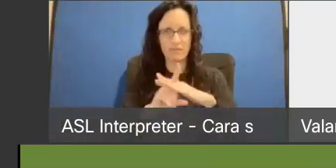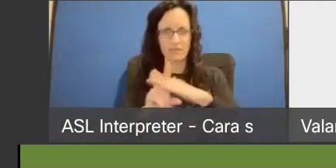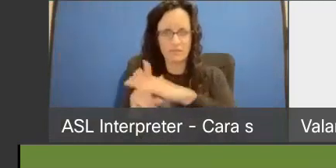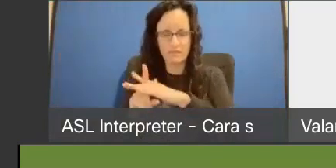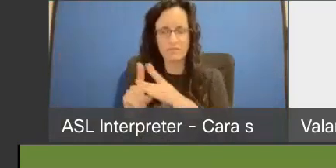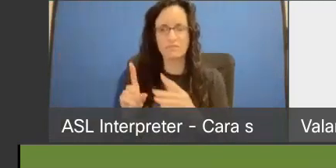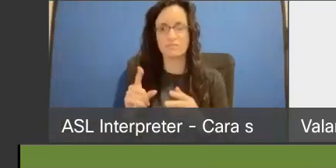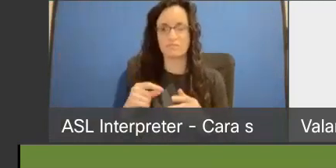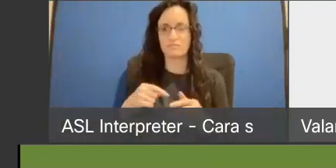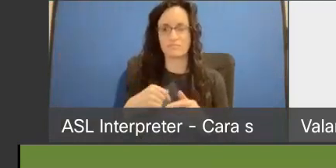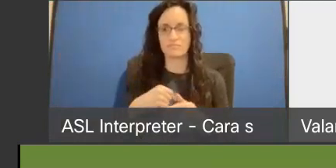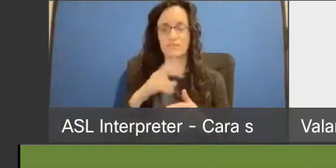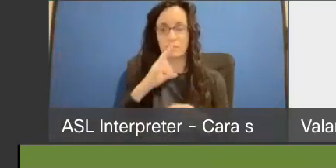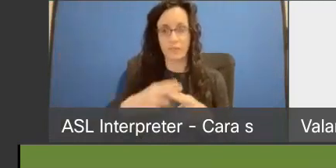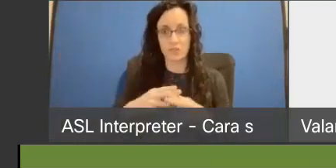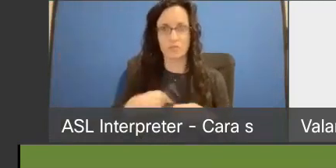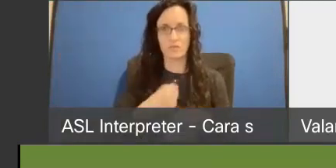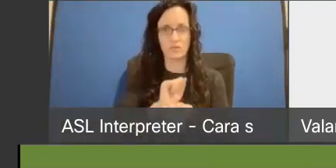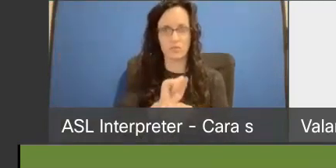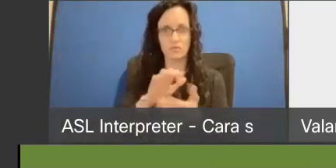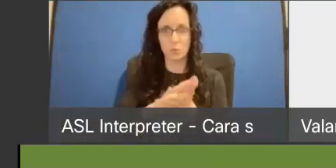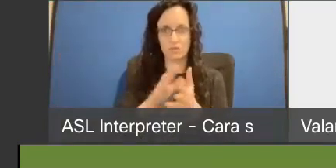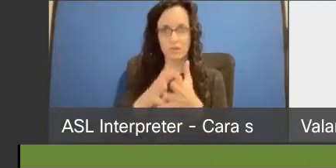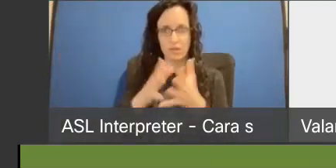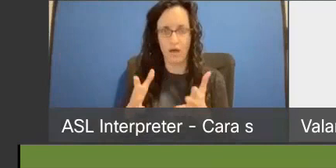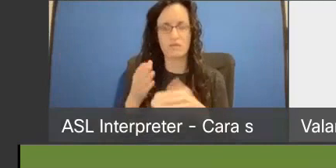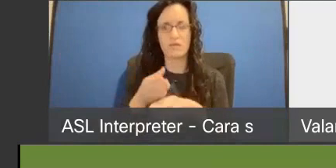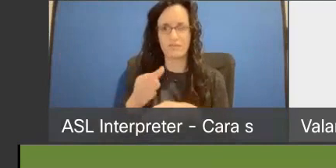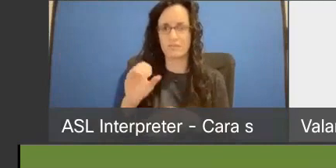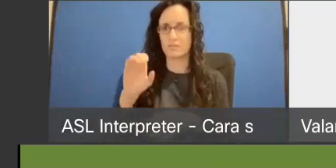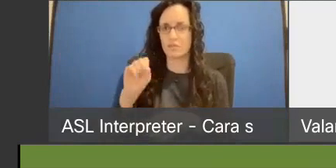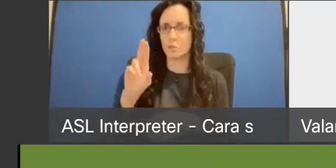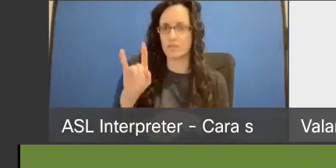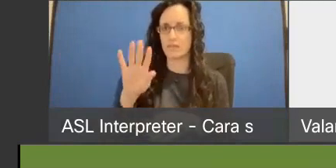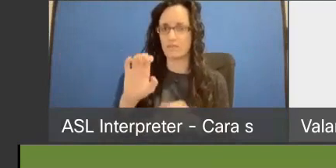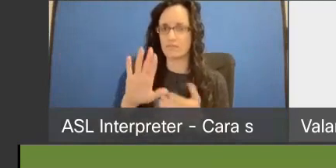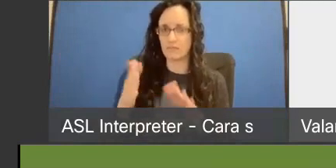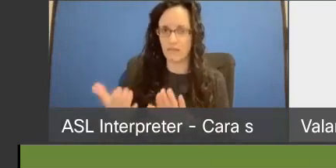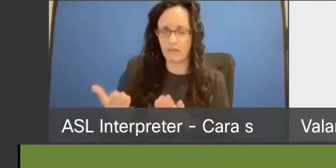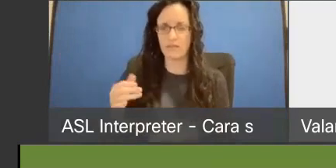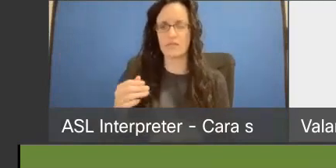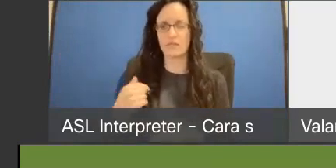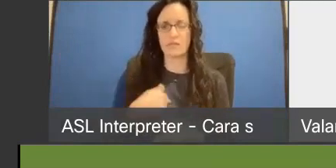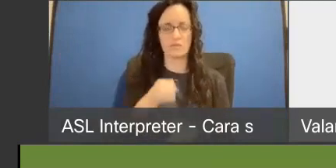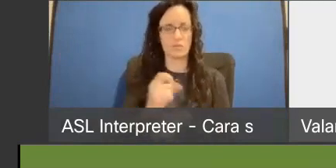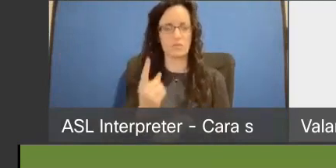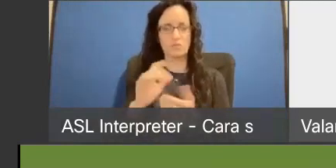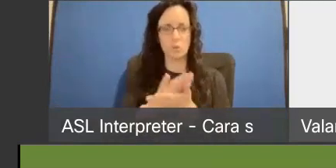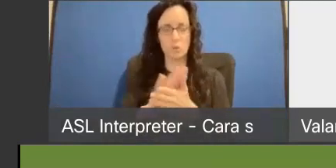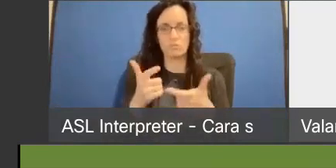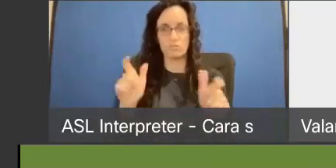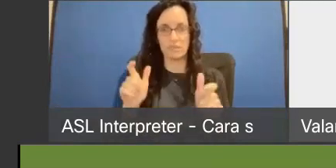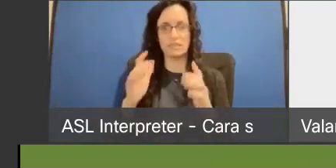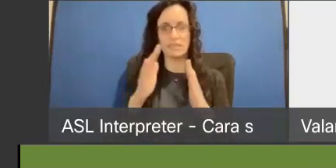mentioned a lot of work in schools. After there's been a suicide death, we were in one school where a big urban area where sadly 3